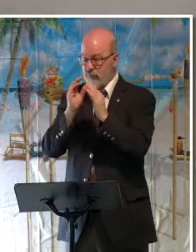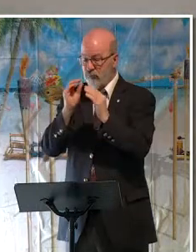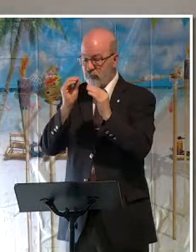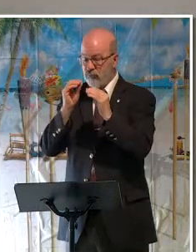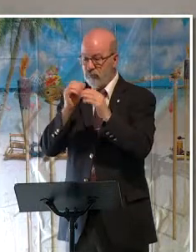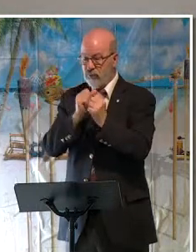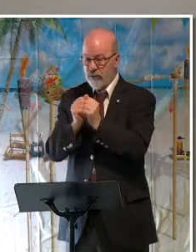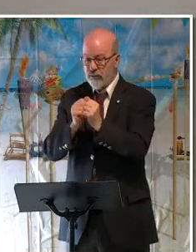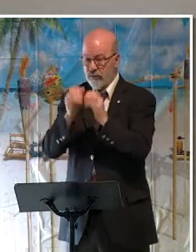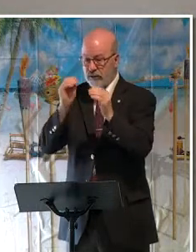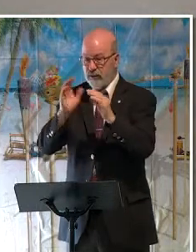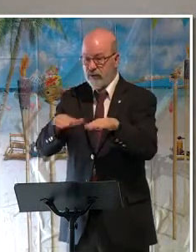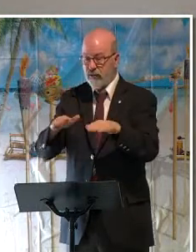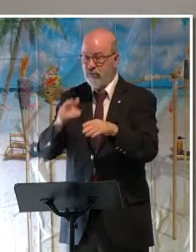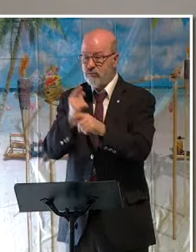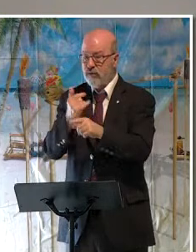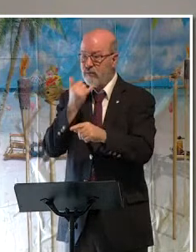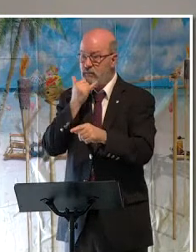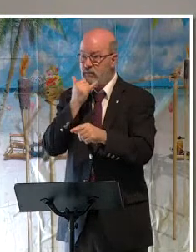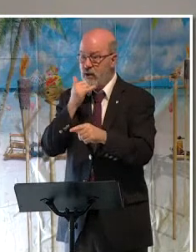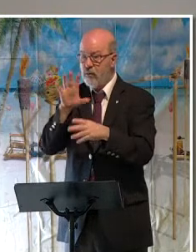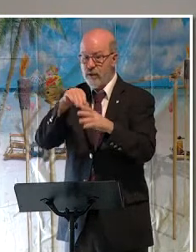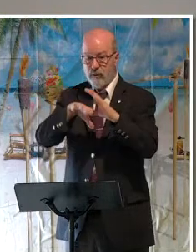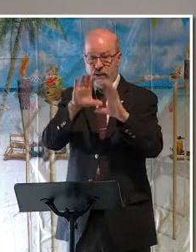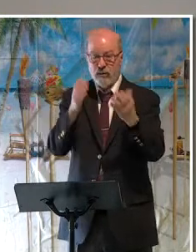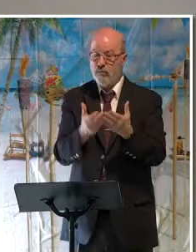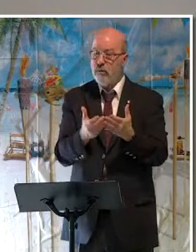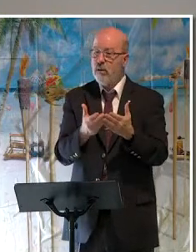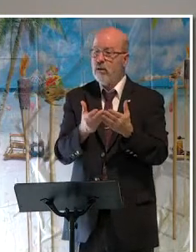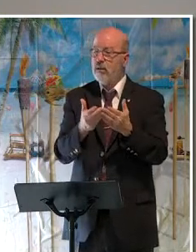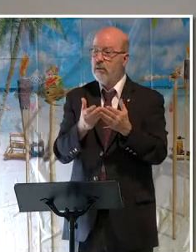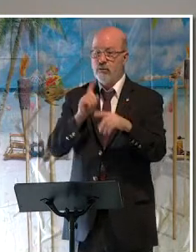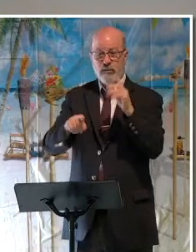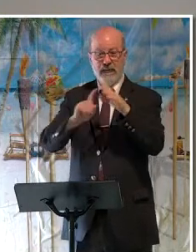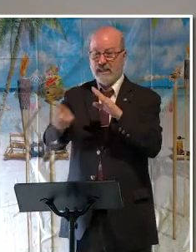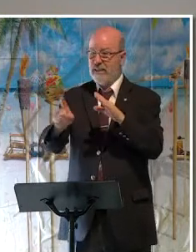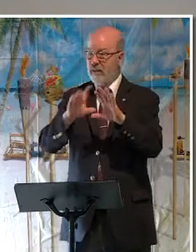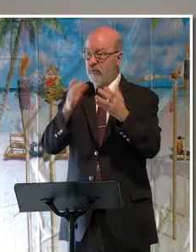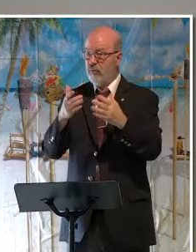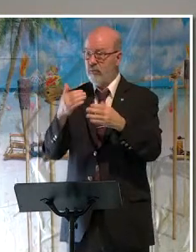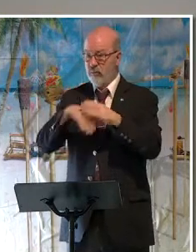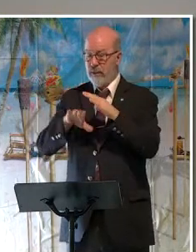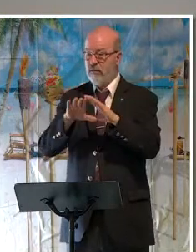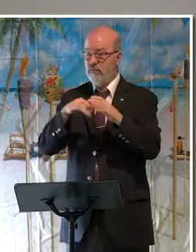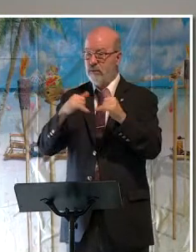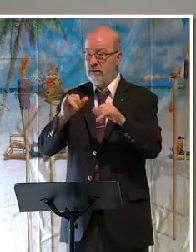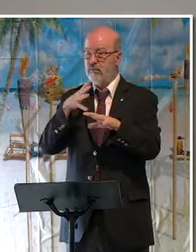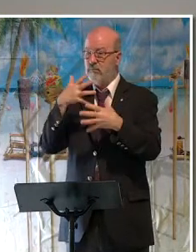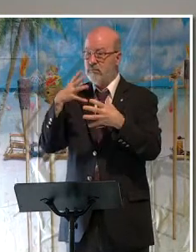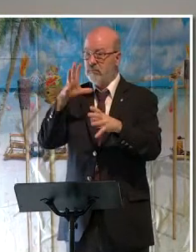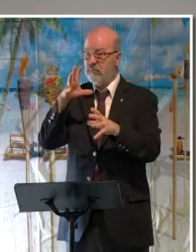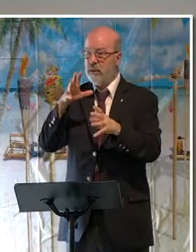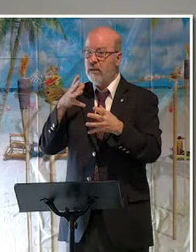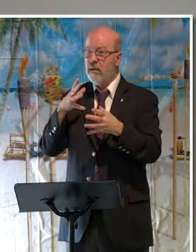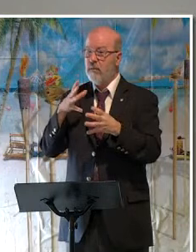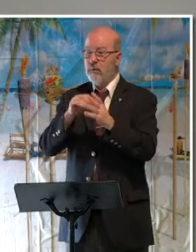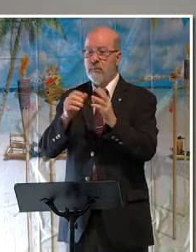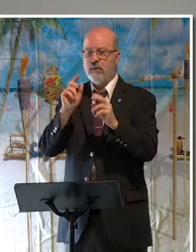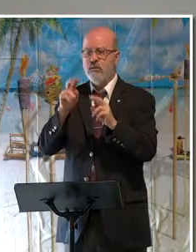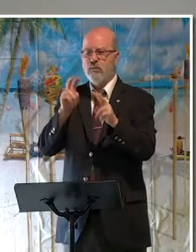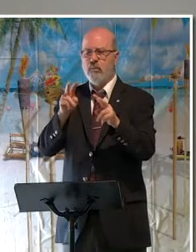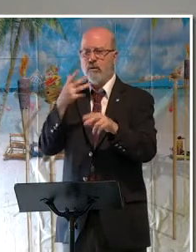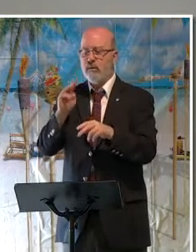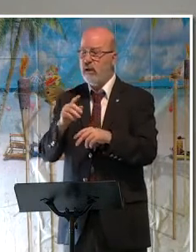your children right from wrong, then when they're out in the world, you can't escape it. We're in the world. You can still participate, but you need to watch where they